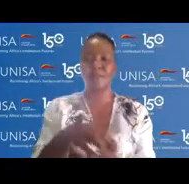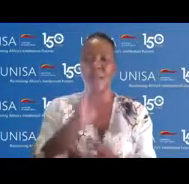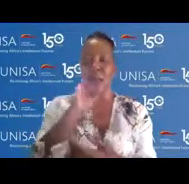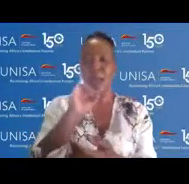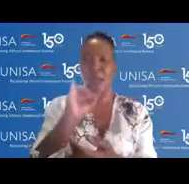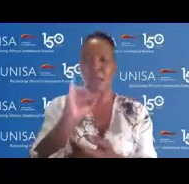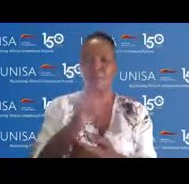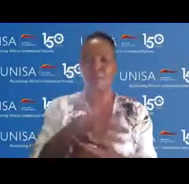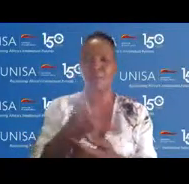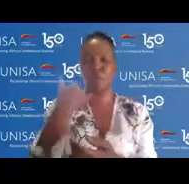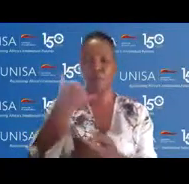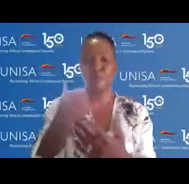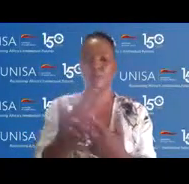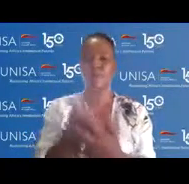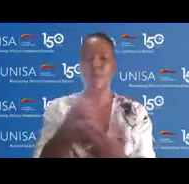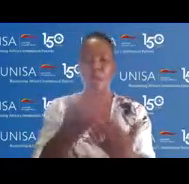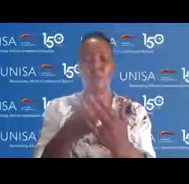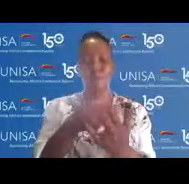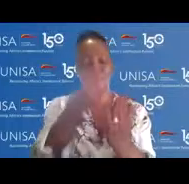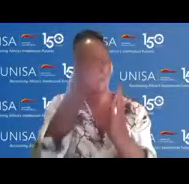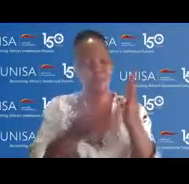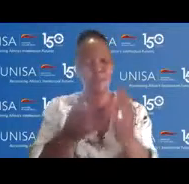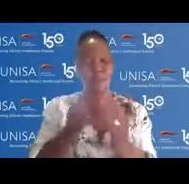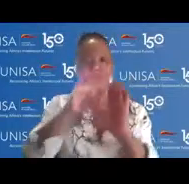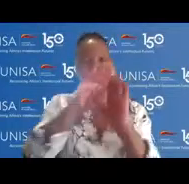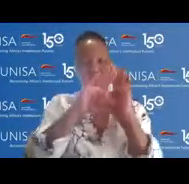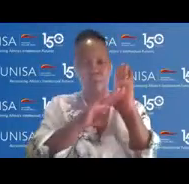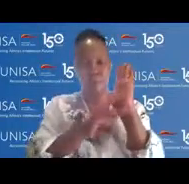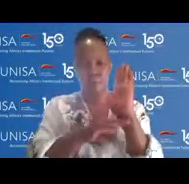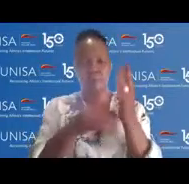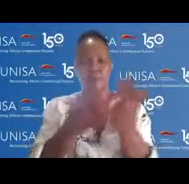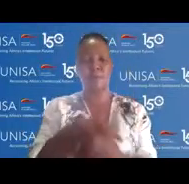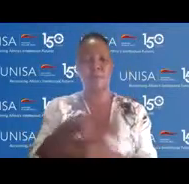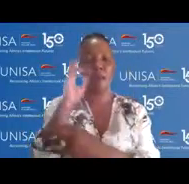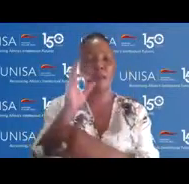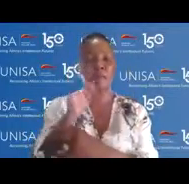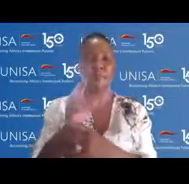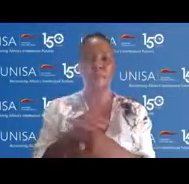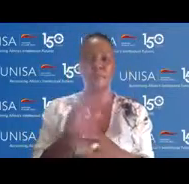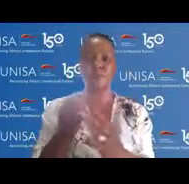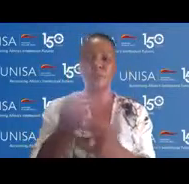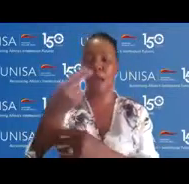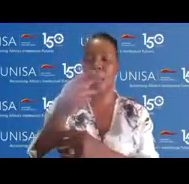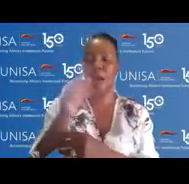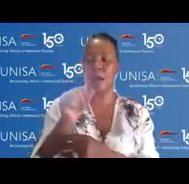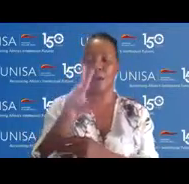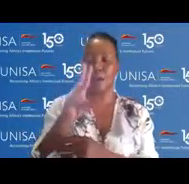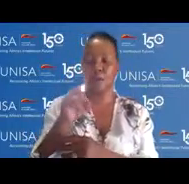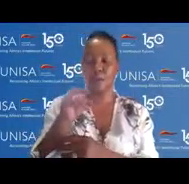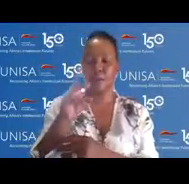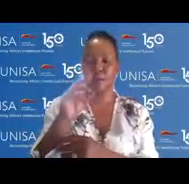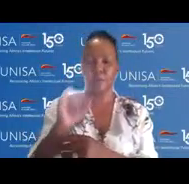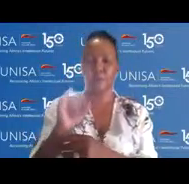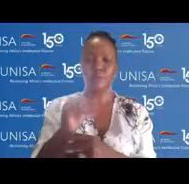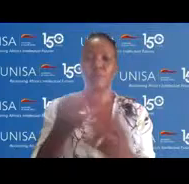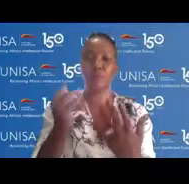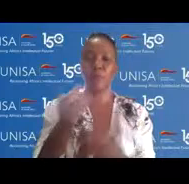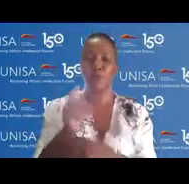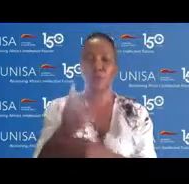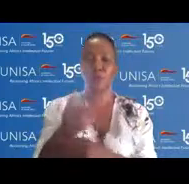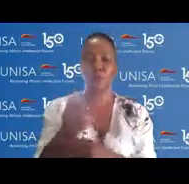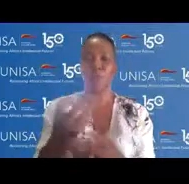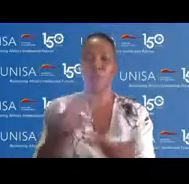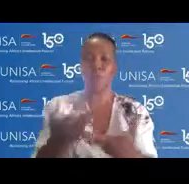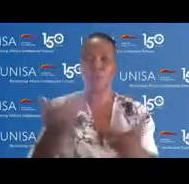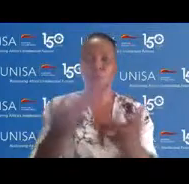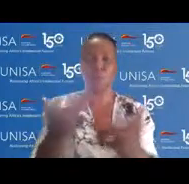able to see it in the list. If I remember correctly with a Huawei, it should be also in your Galaxy app